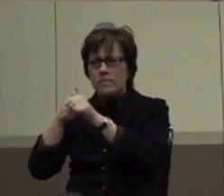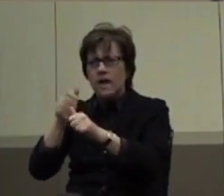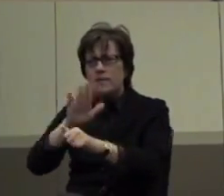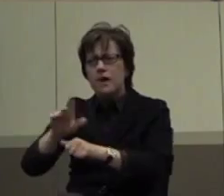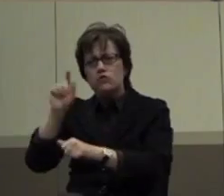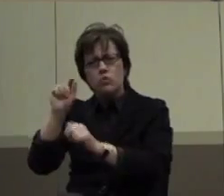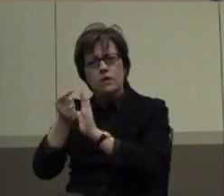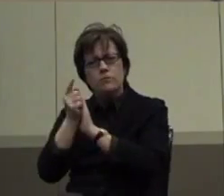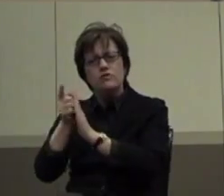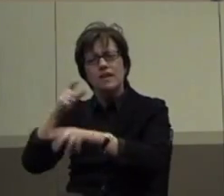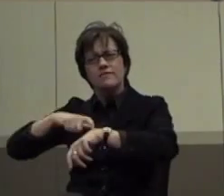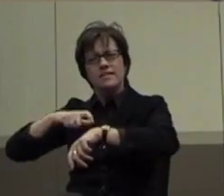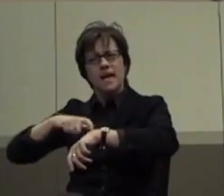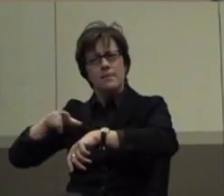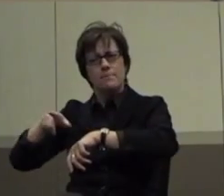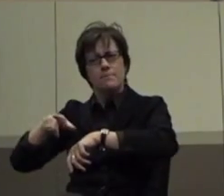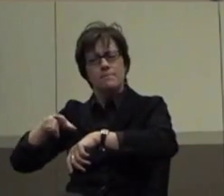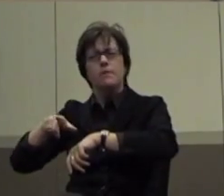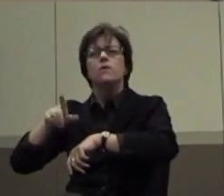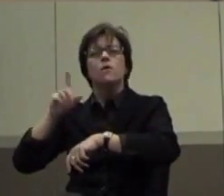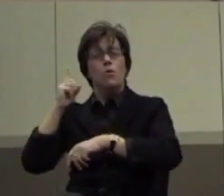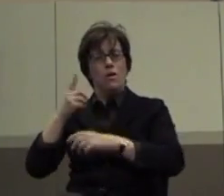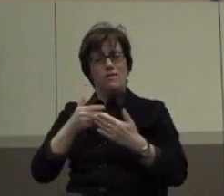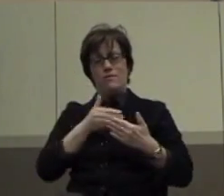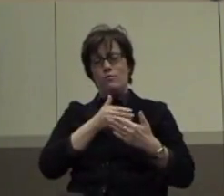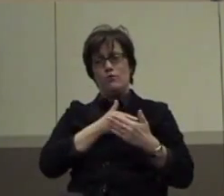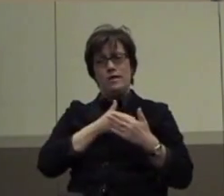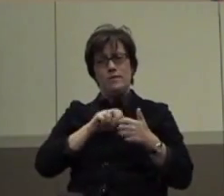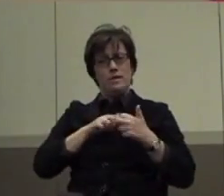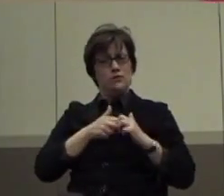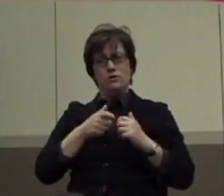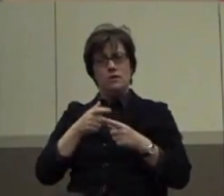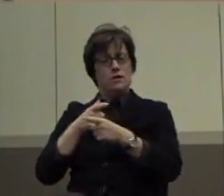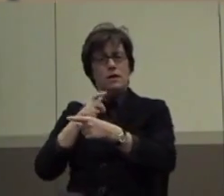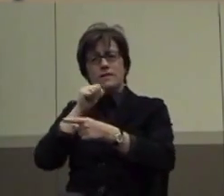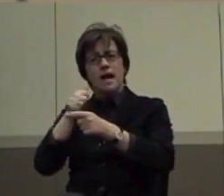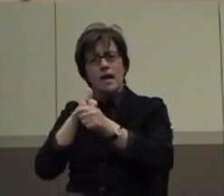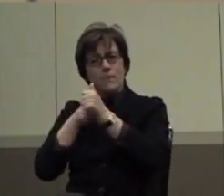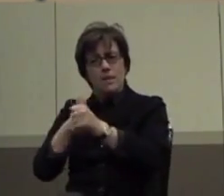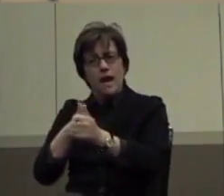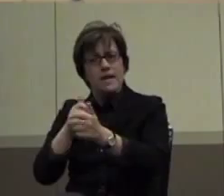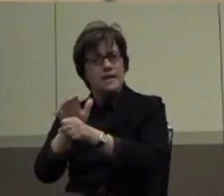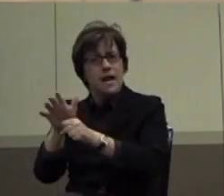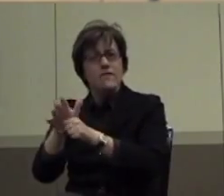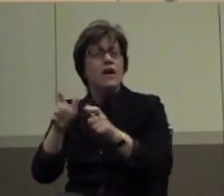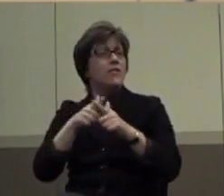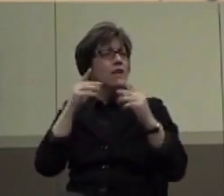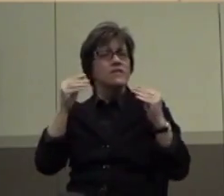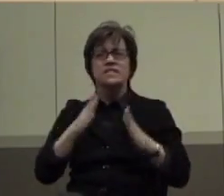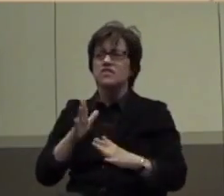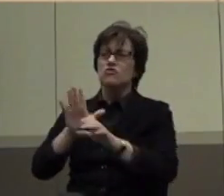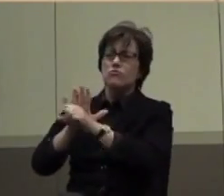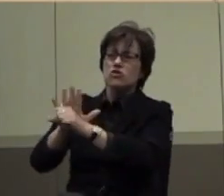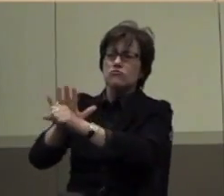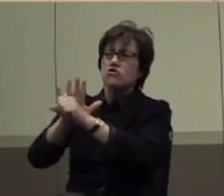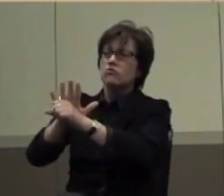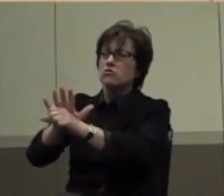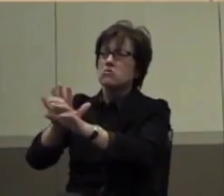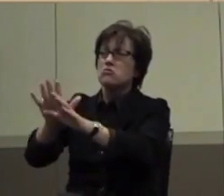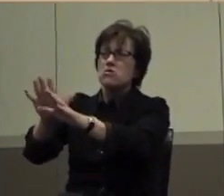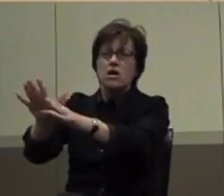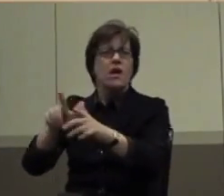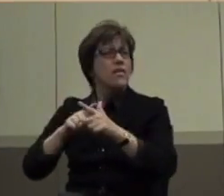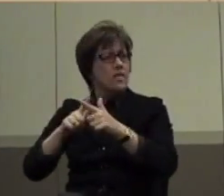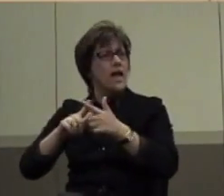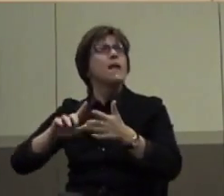time. So one of the pre-issues is that this kid's not complying enough, and then when all of a sudden the teacher starts pushing the kid, they become defiant